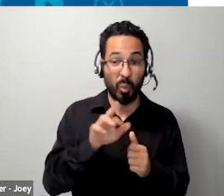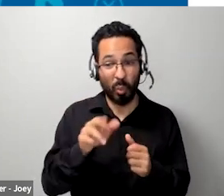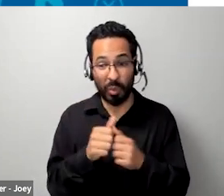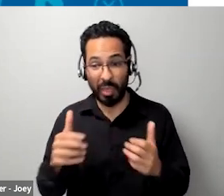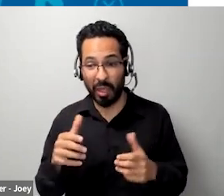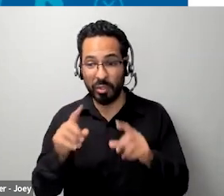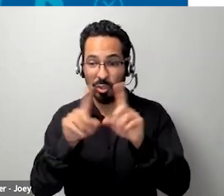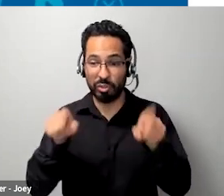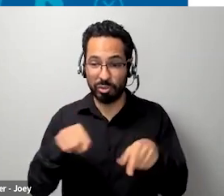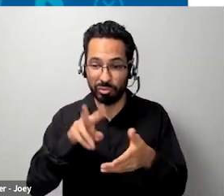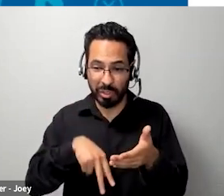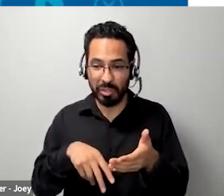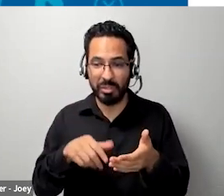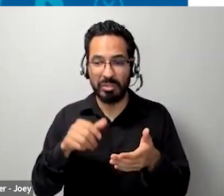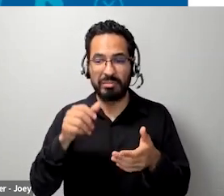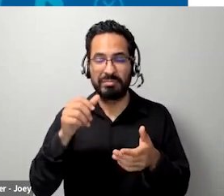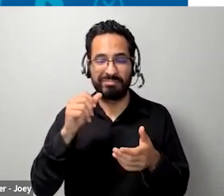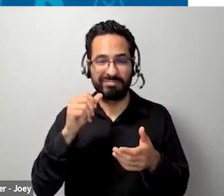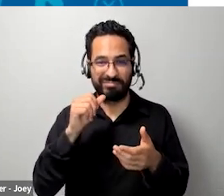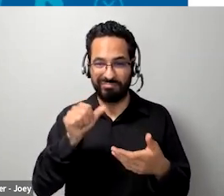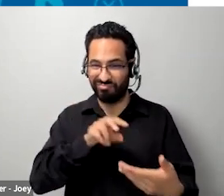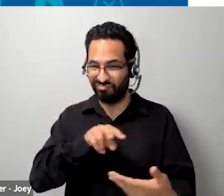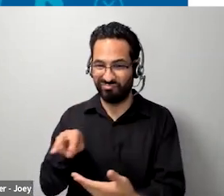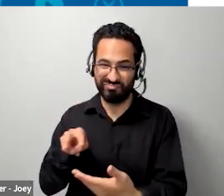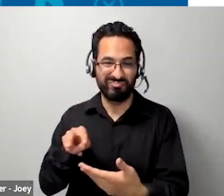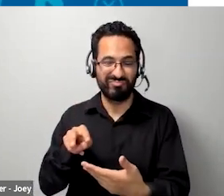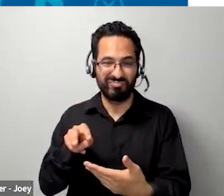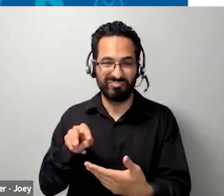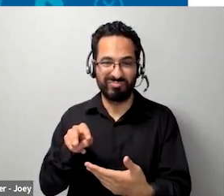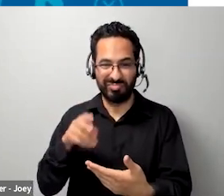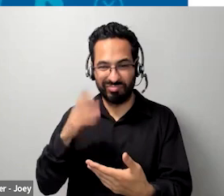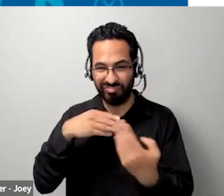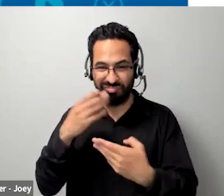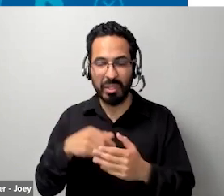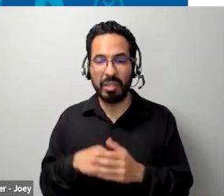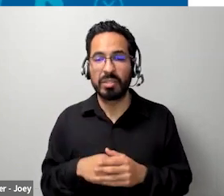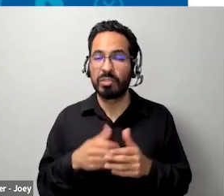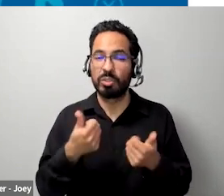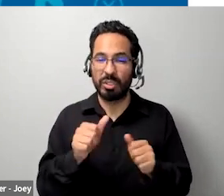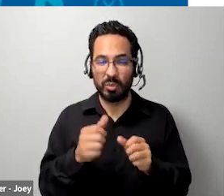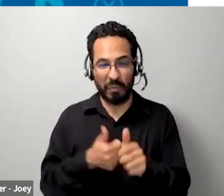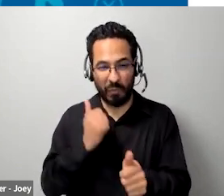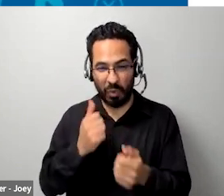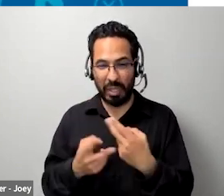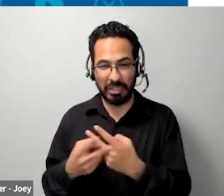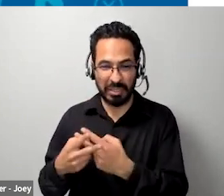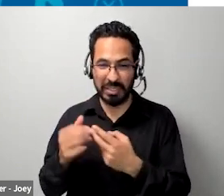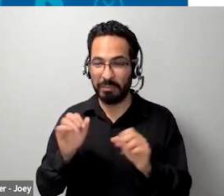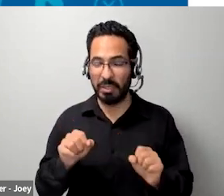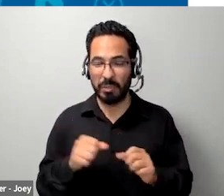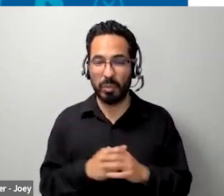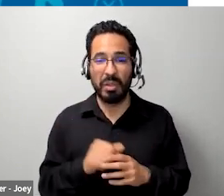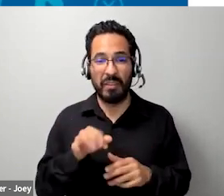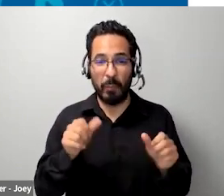reader. Try to use camel case when using hashtags when possible. If you're